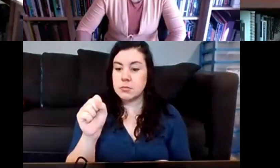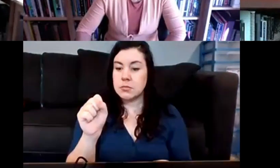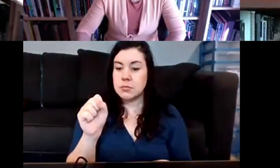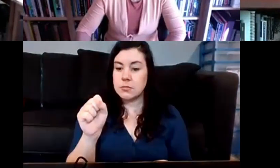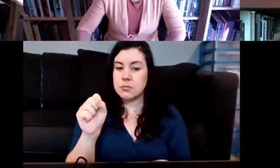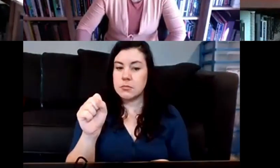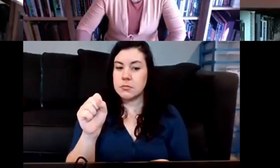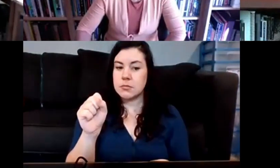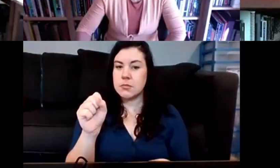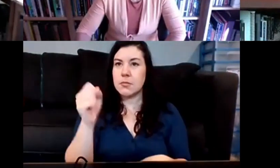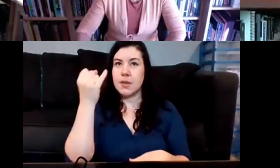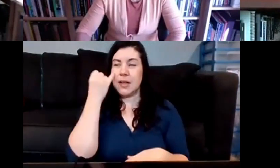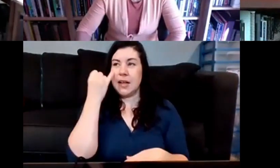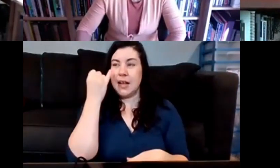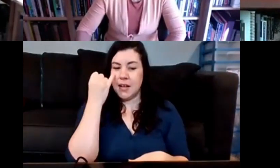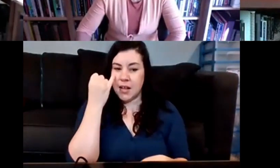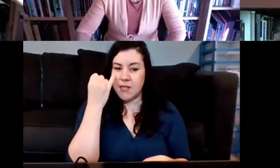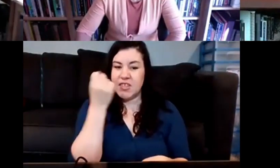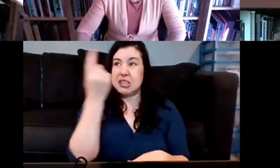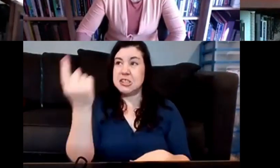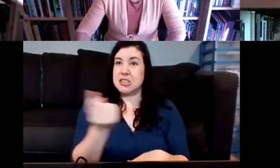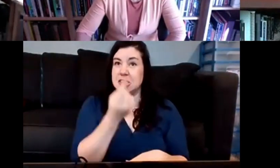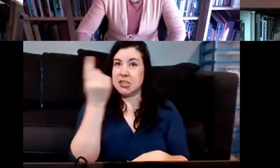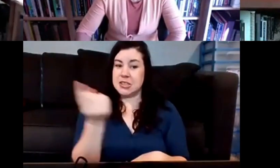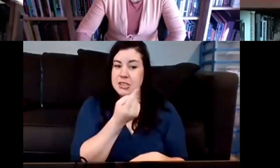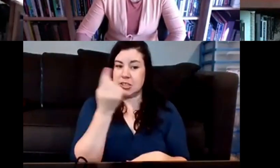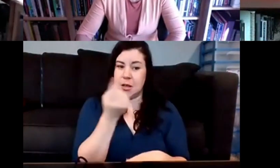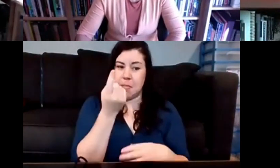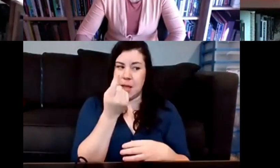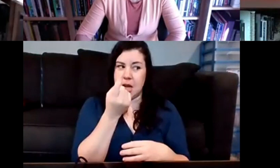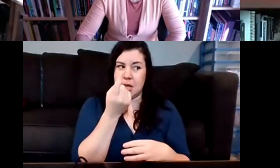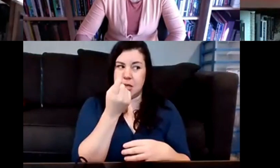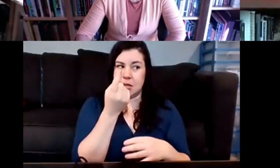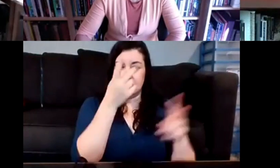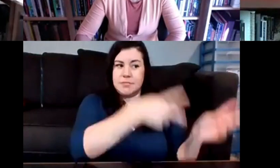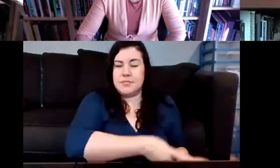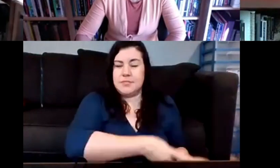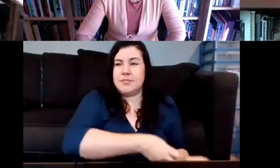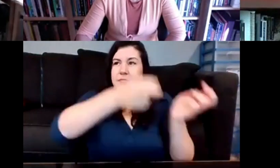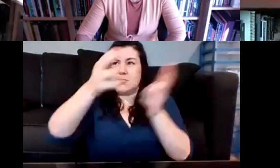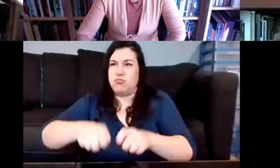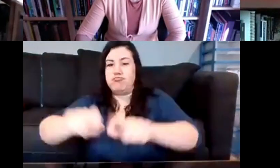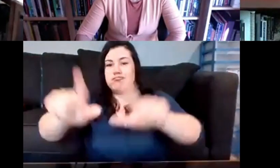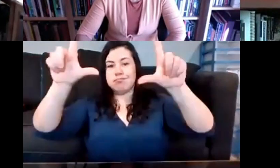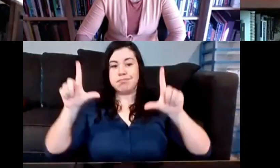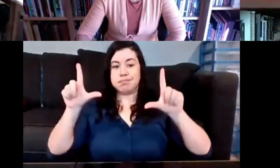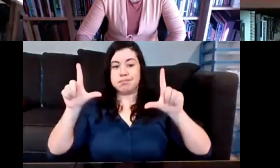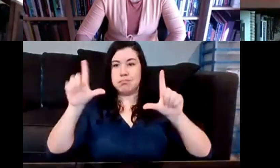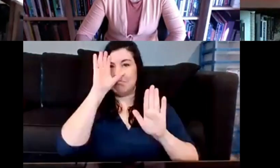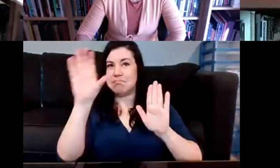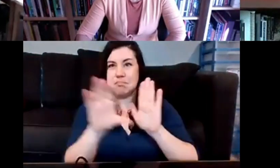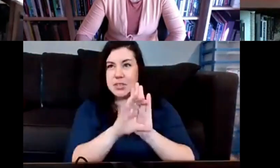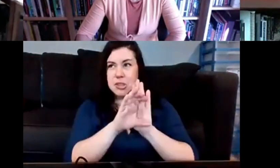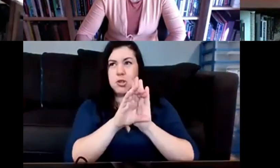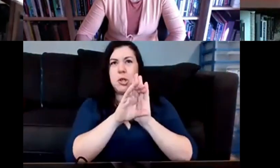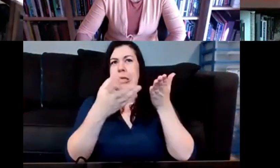to pull something out, right? If something's recuperative, if you're bringing it up to show it, like what is it going to lead